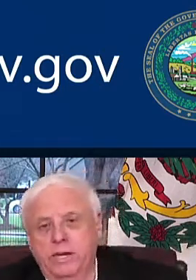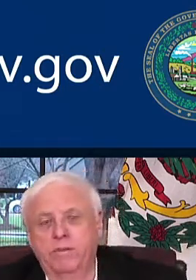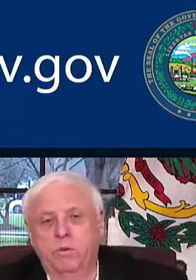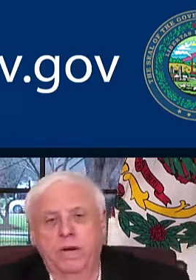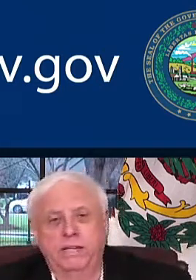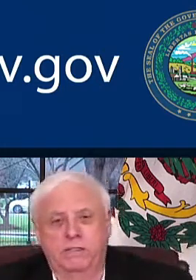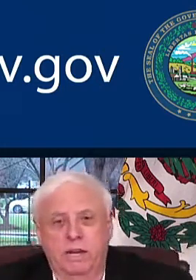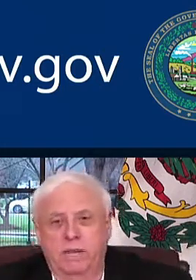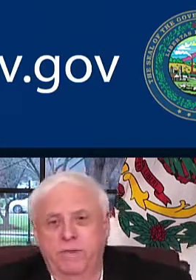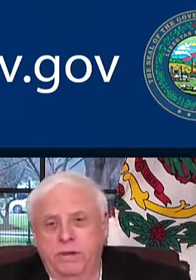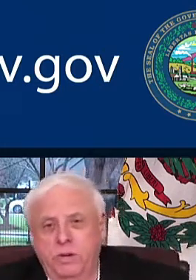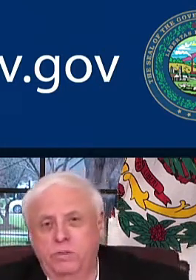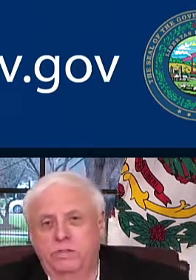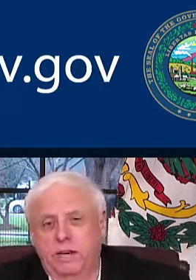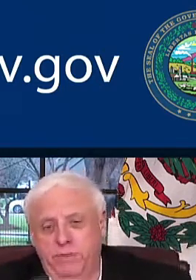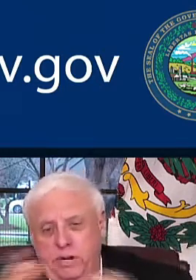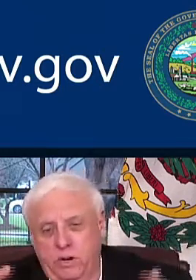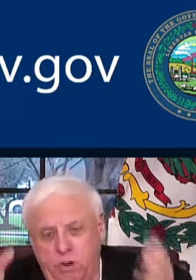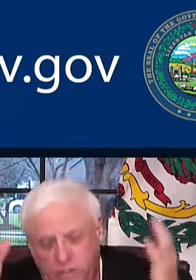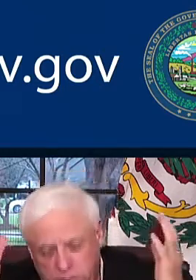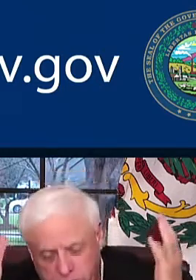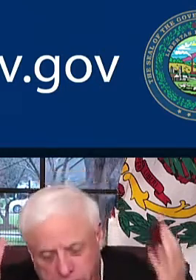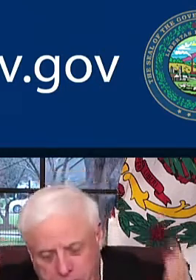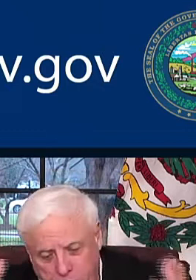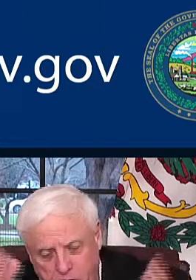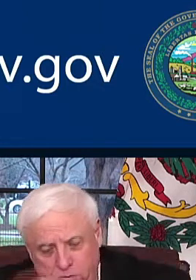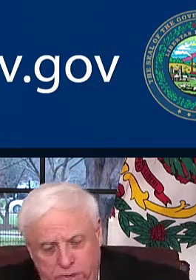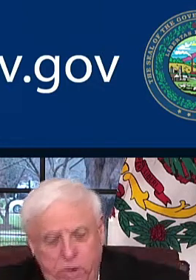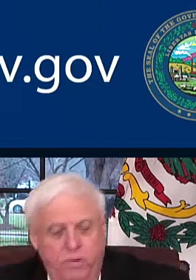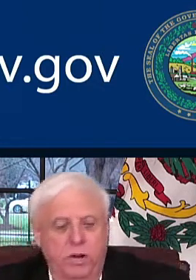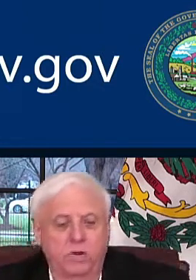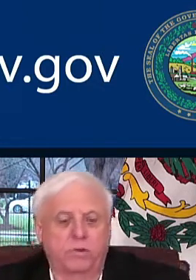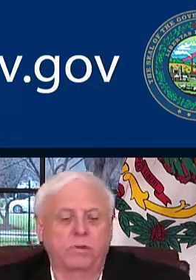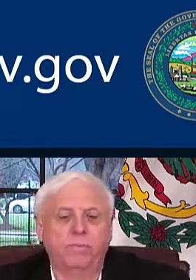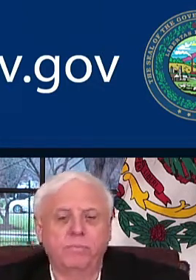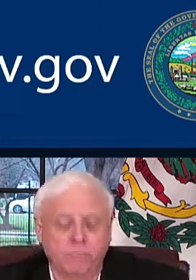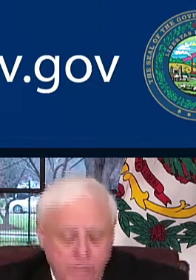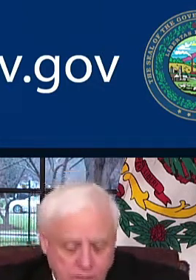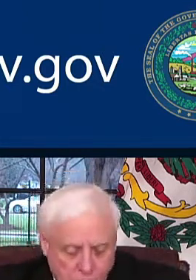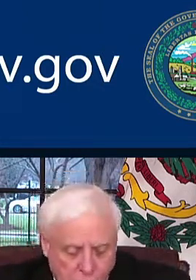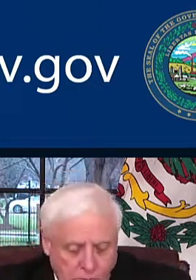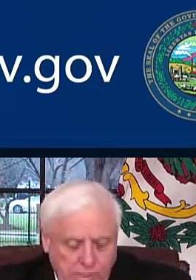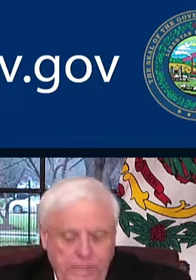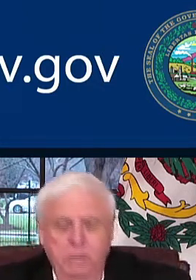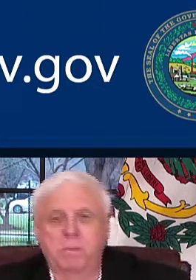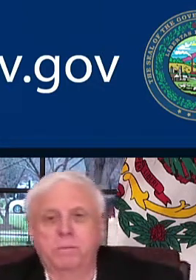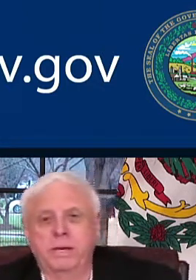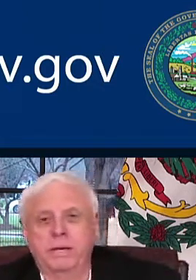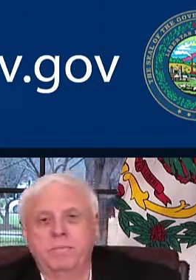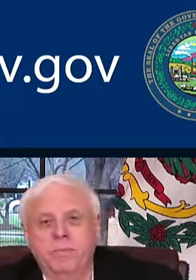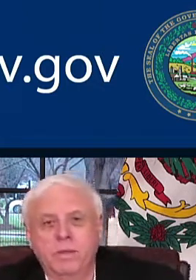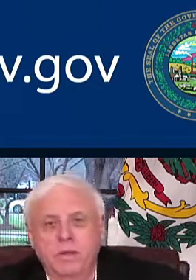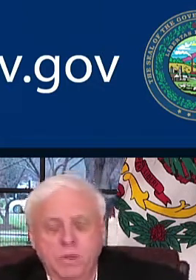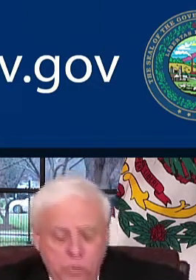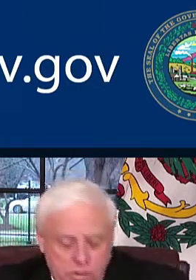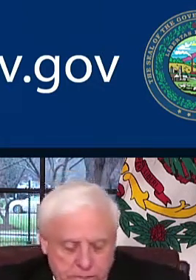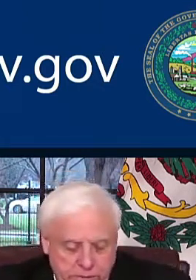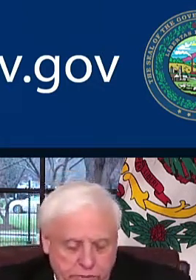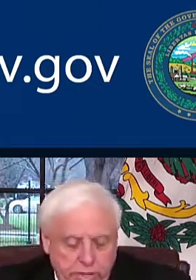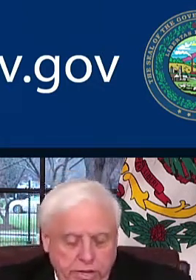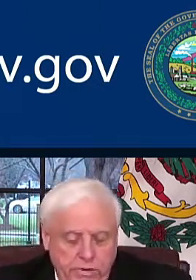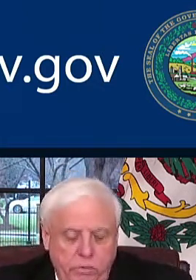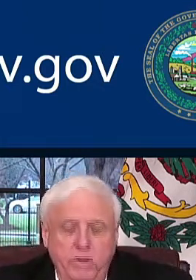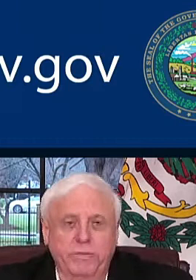Dog and giving away stuff and doing stuff and encouraging people over and over and over, what would that number be? Would